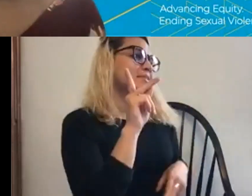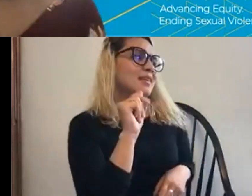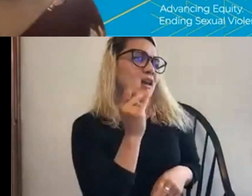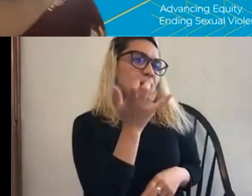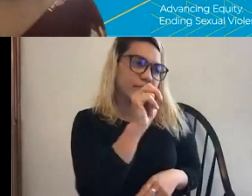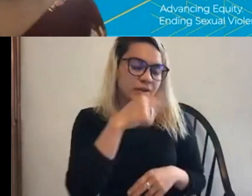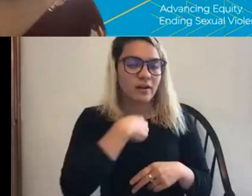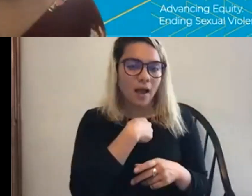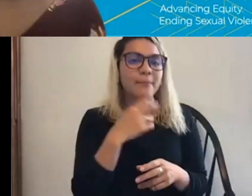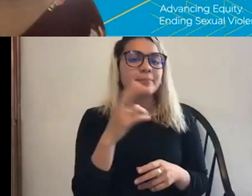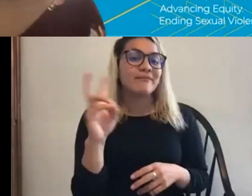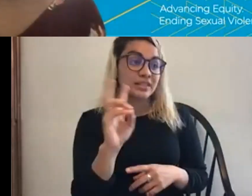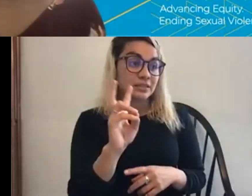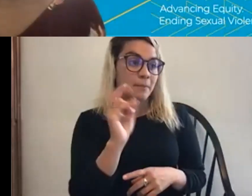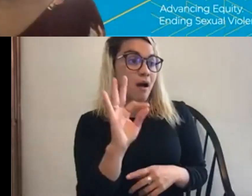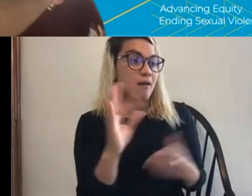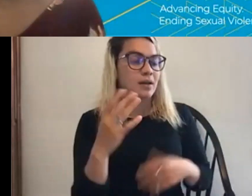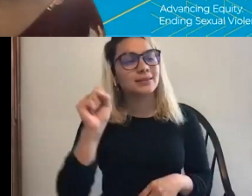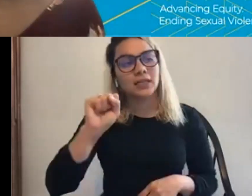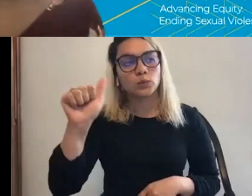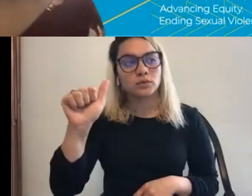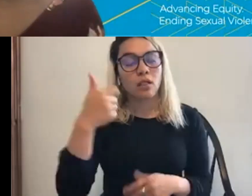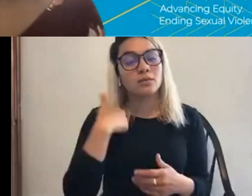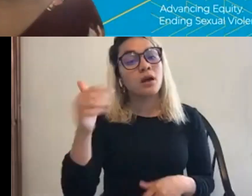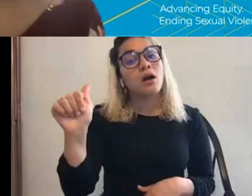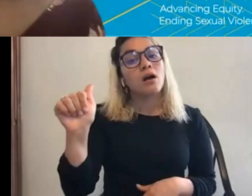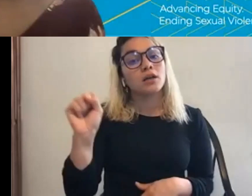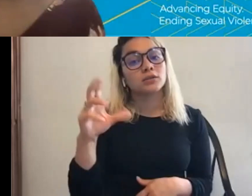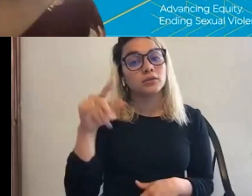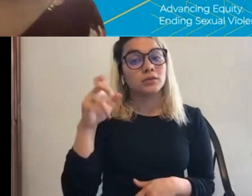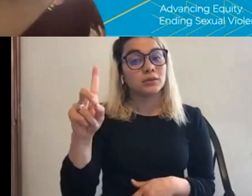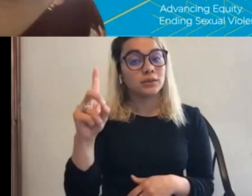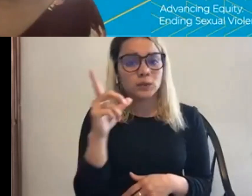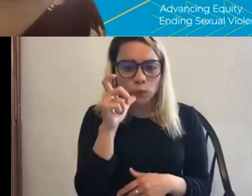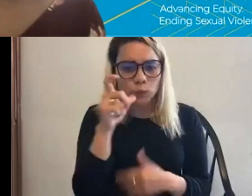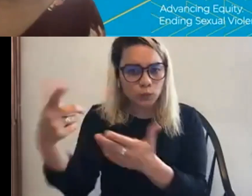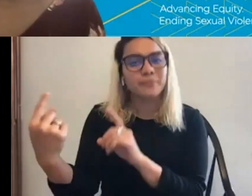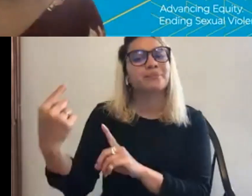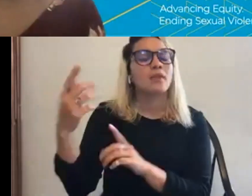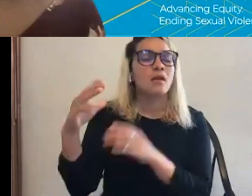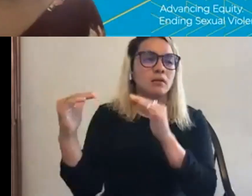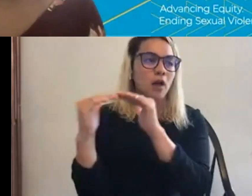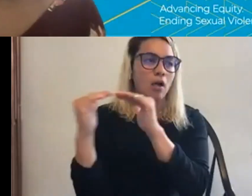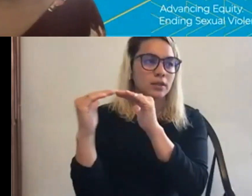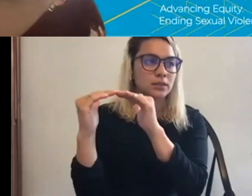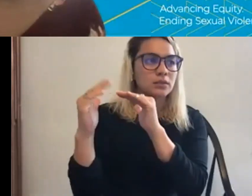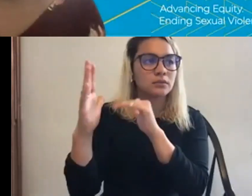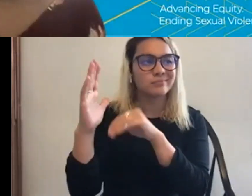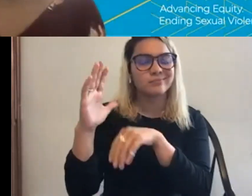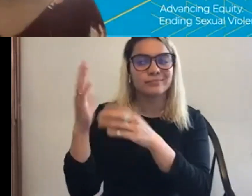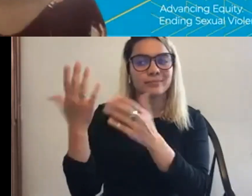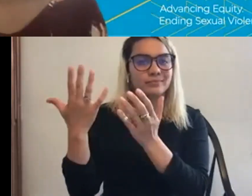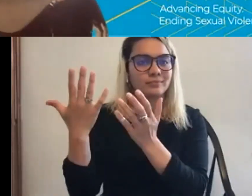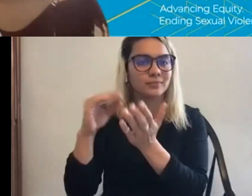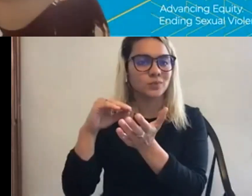sexual assault. I was assaulted by a colleague in my graduate program at the university. It happened